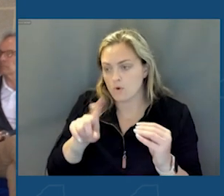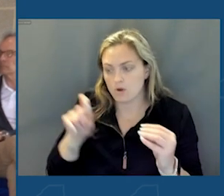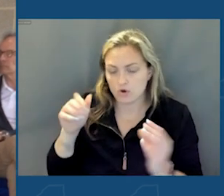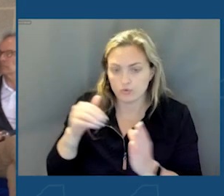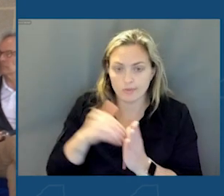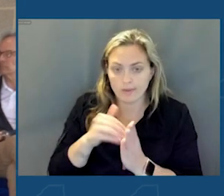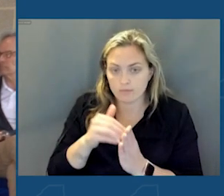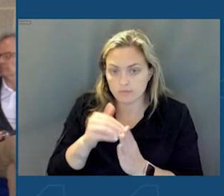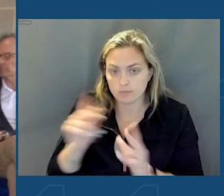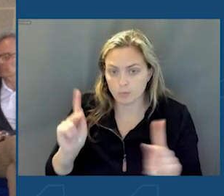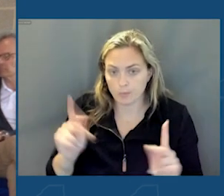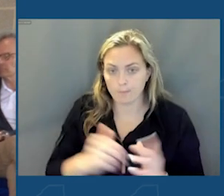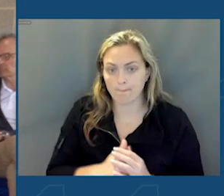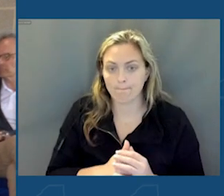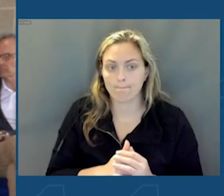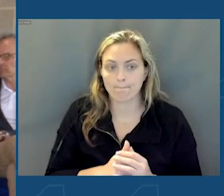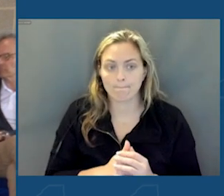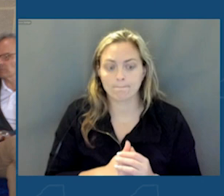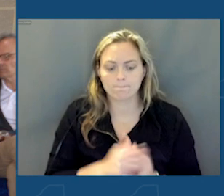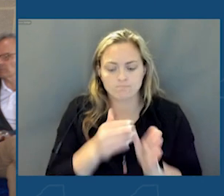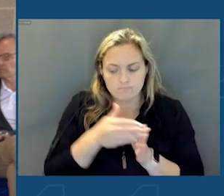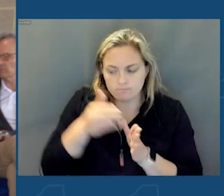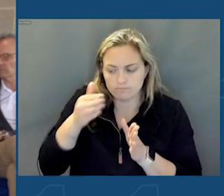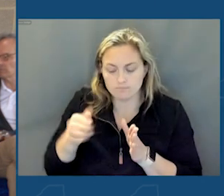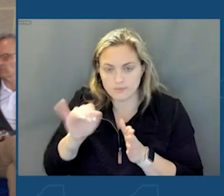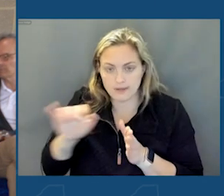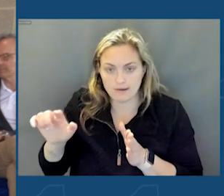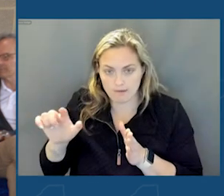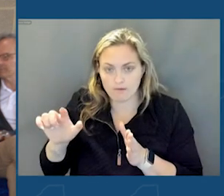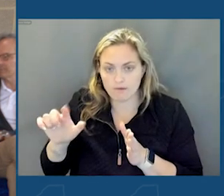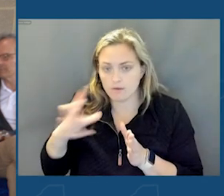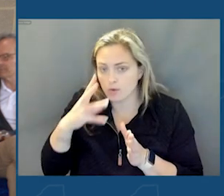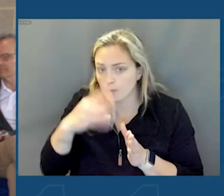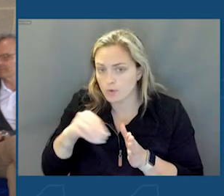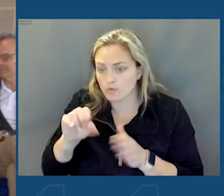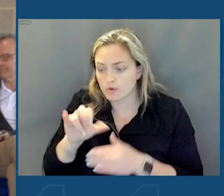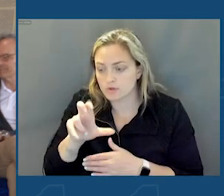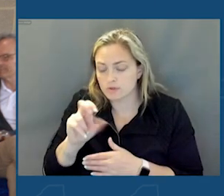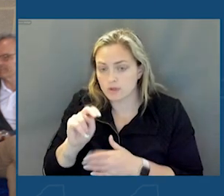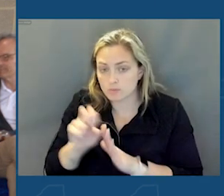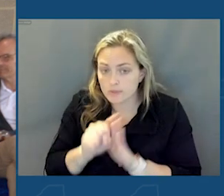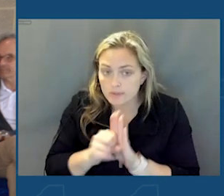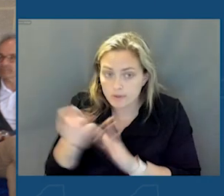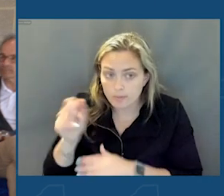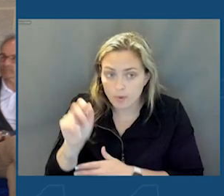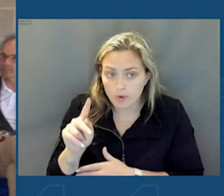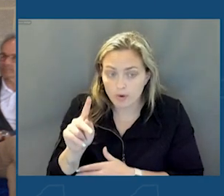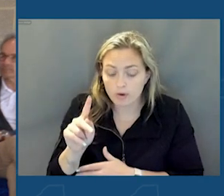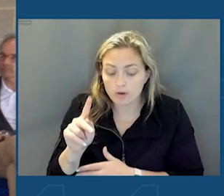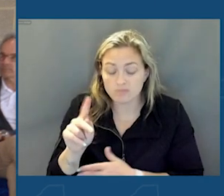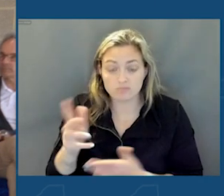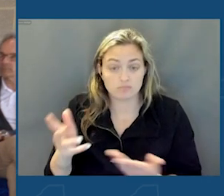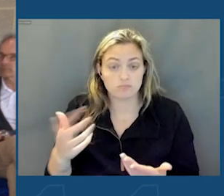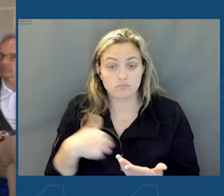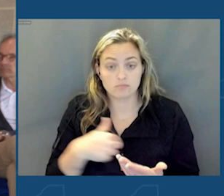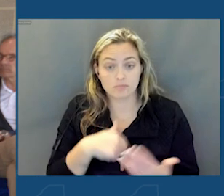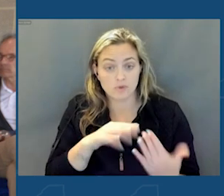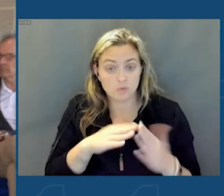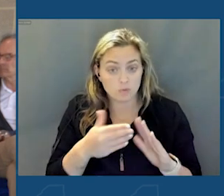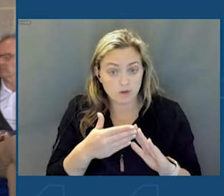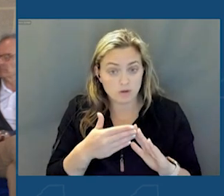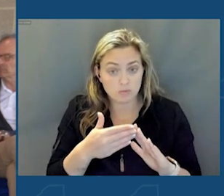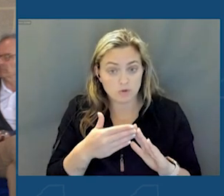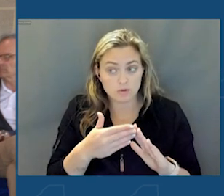burials. We neighbor the canal, the beautiful Sampson State Park, and that our neighbors have been the